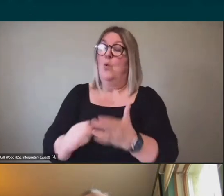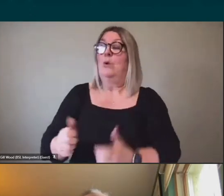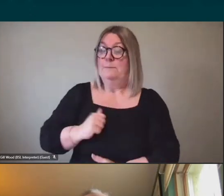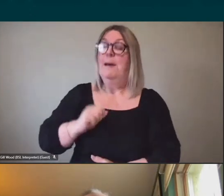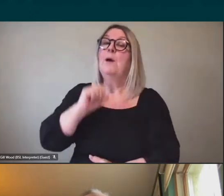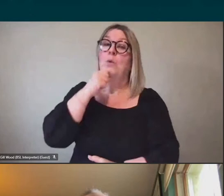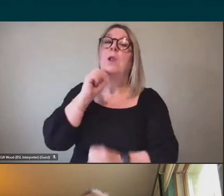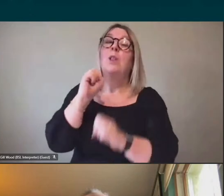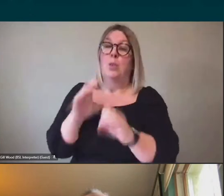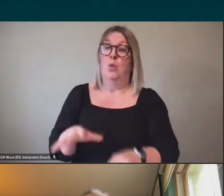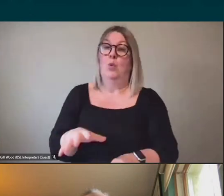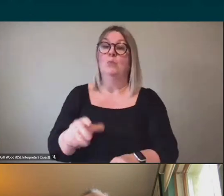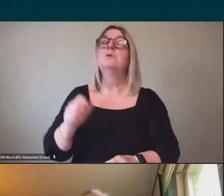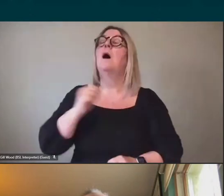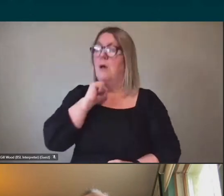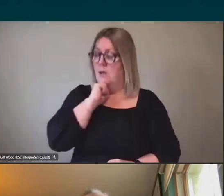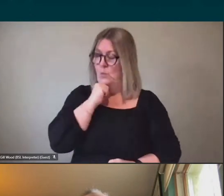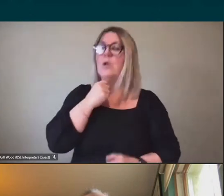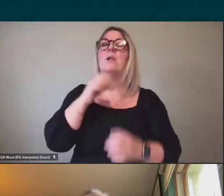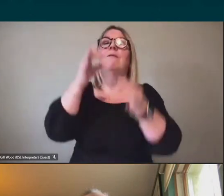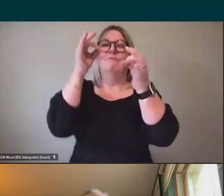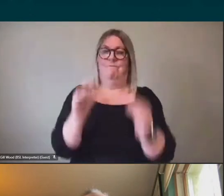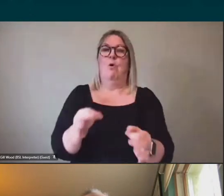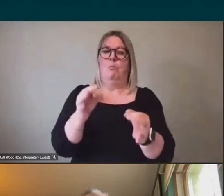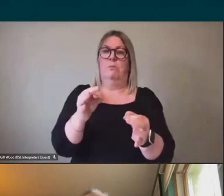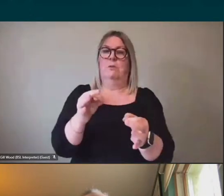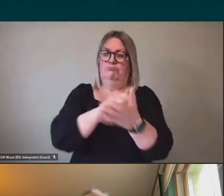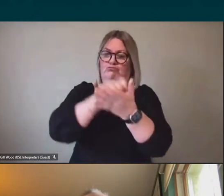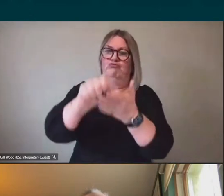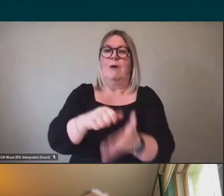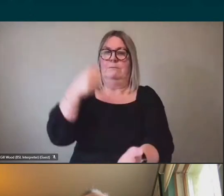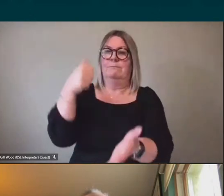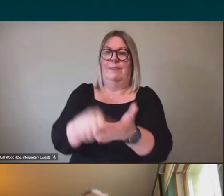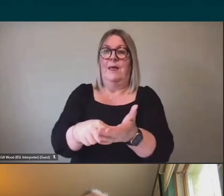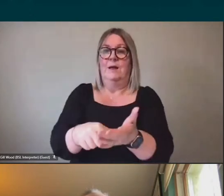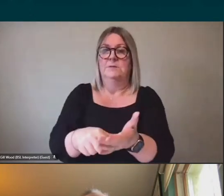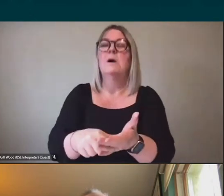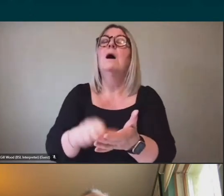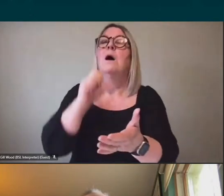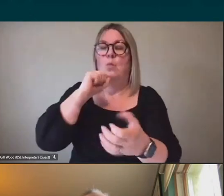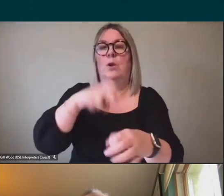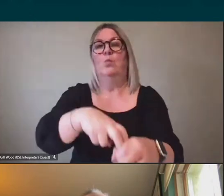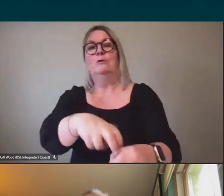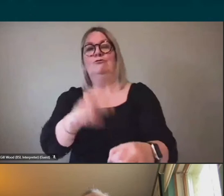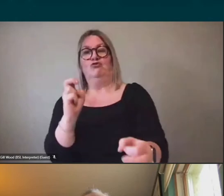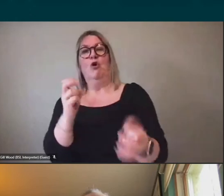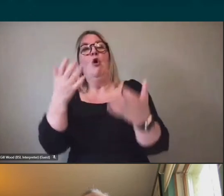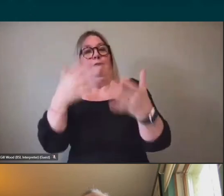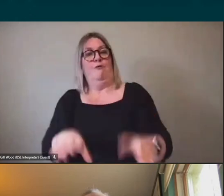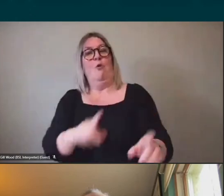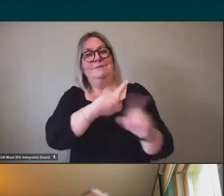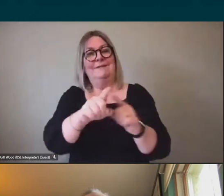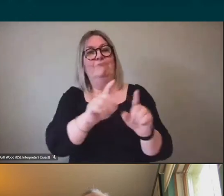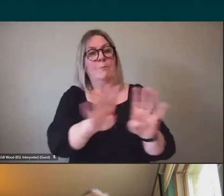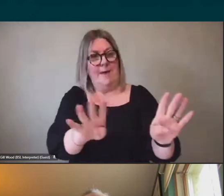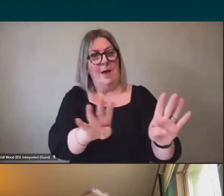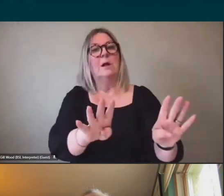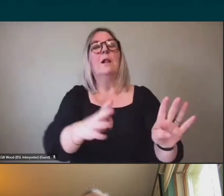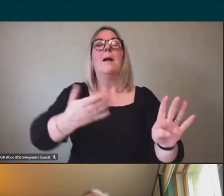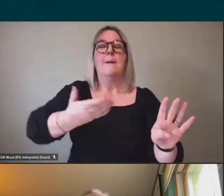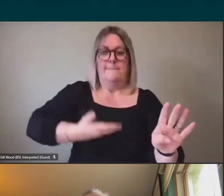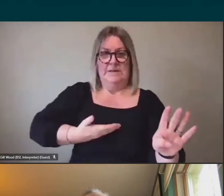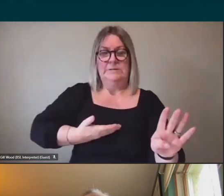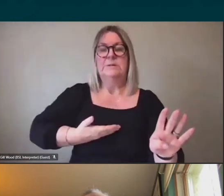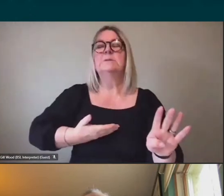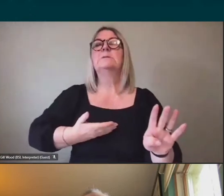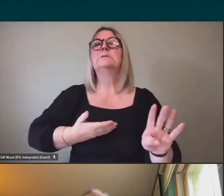that I will formally write to you later today to withdraw from Leaders Panel, Budget Bureau and, sorry, Business Bureau and Budget